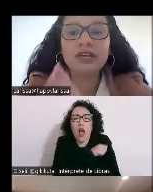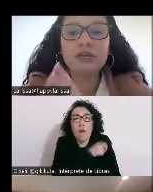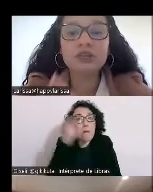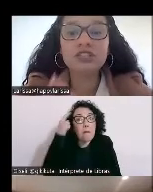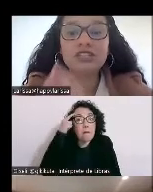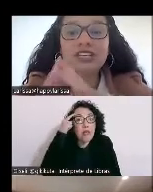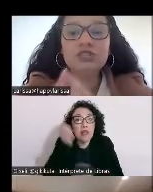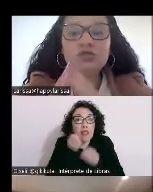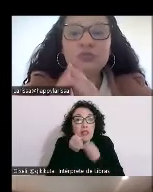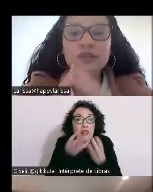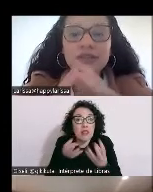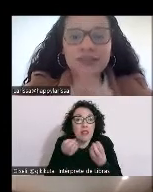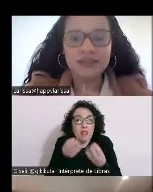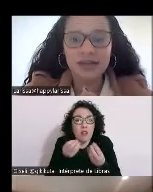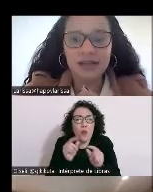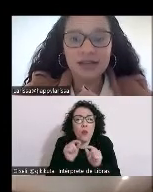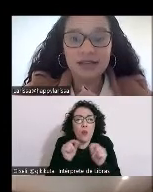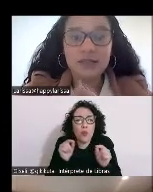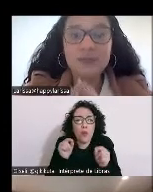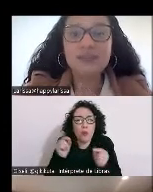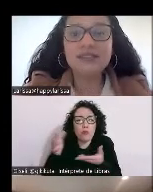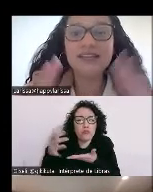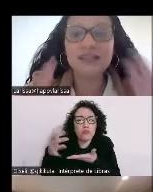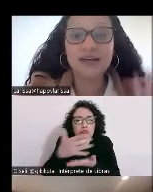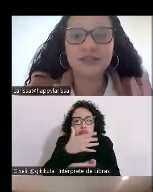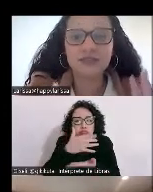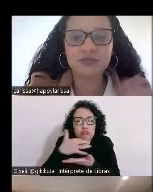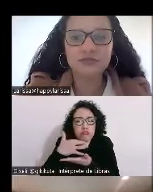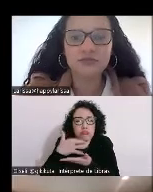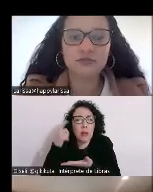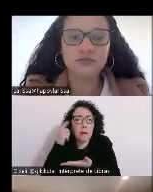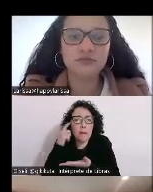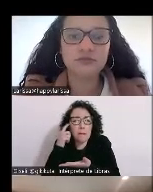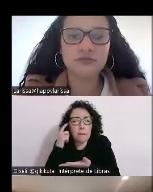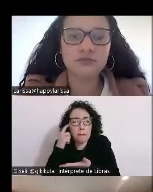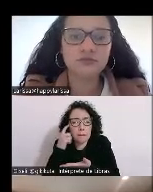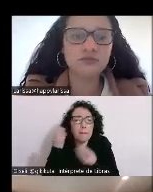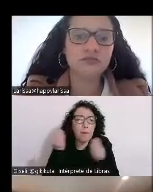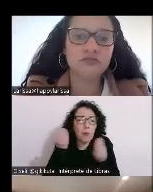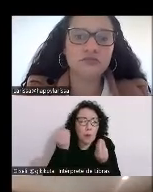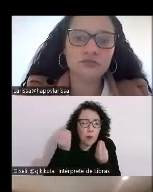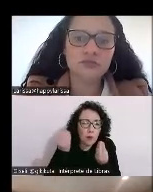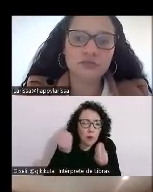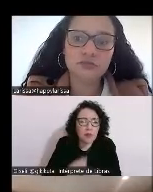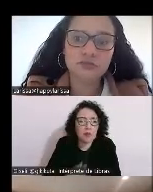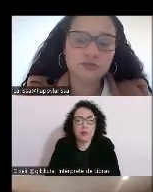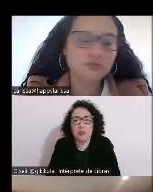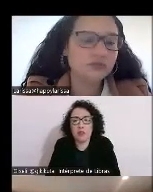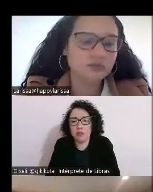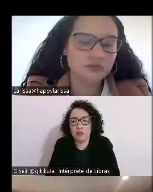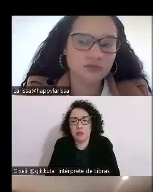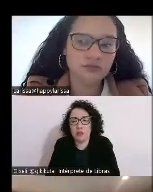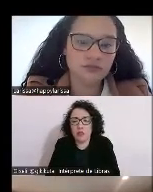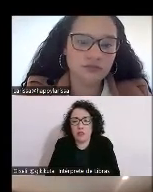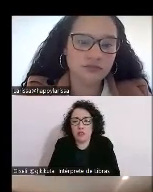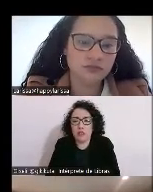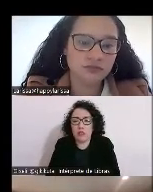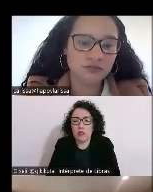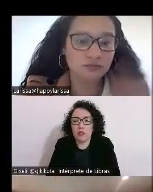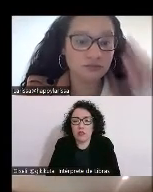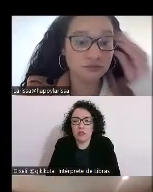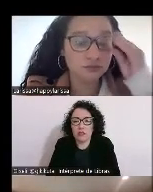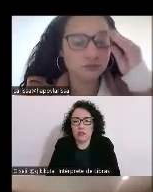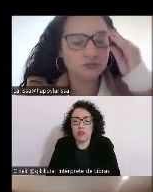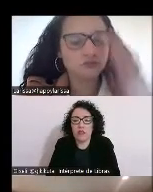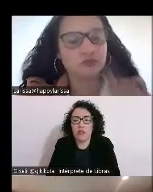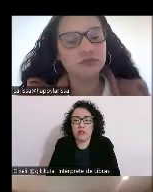Como que ele pode instrumentalizar e pensar em dados? In my laboratory at the University of